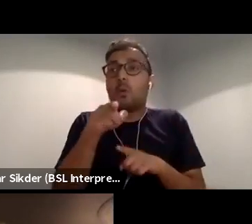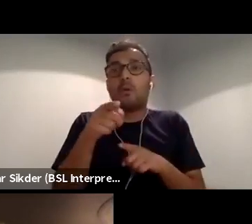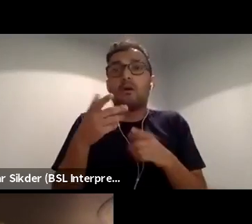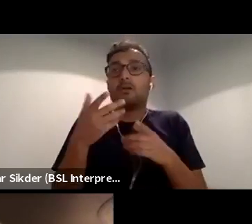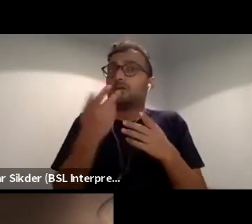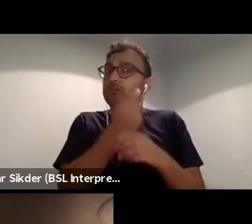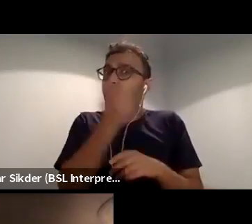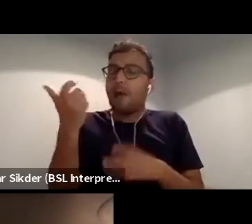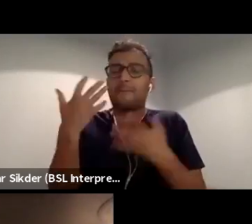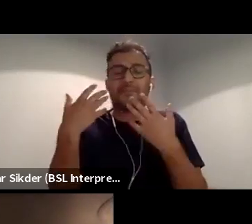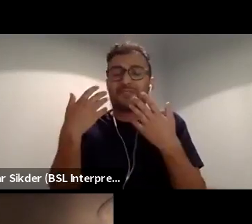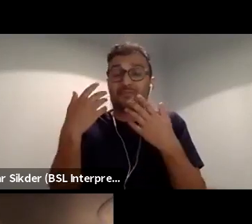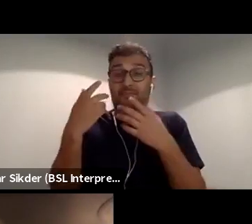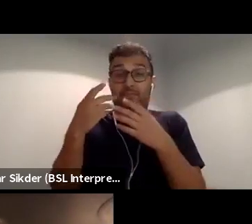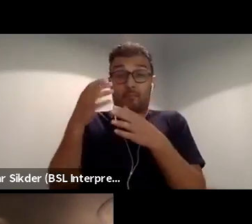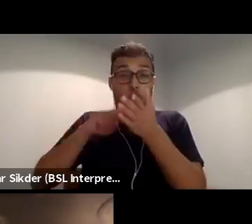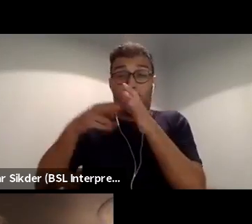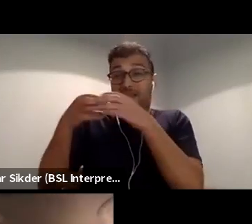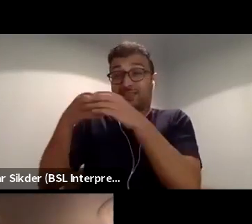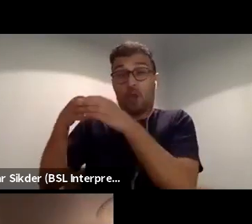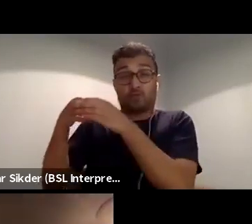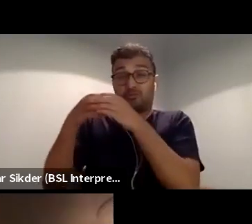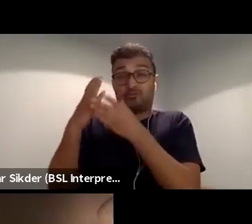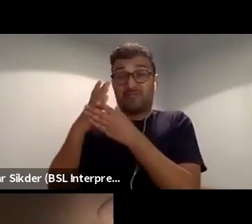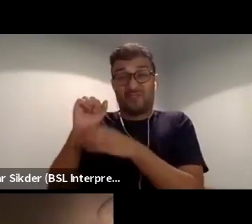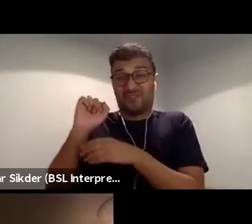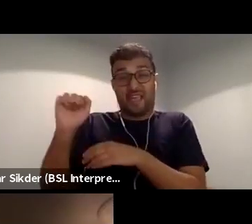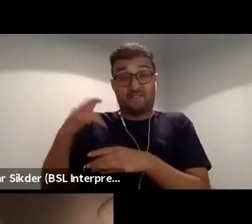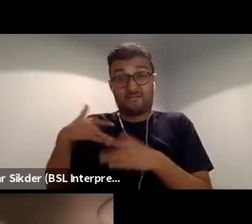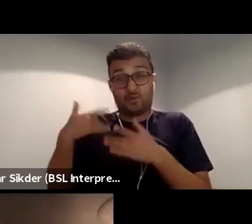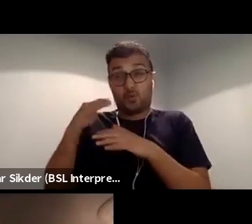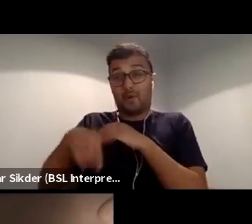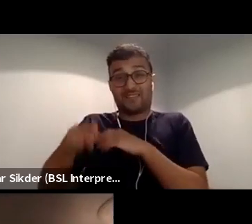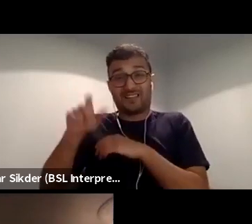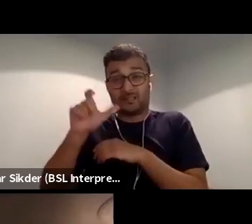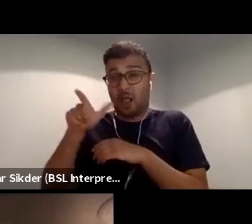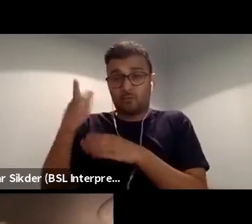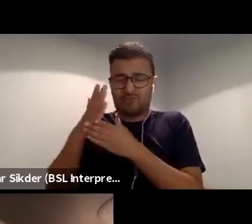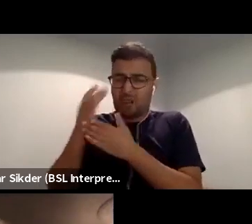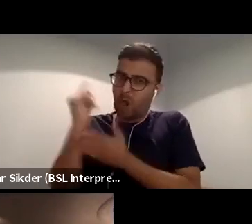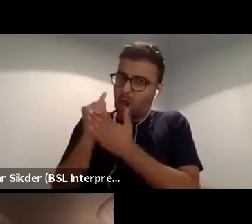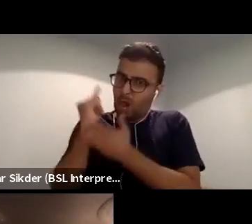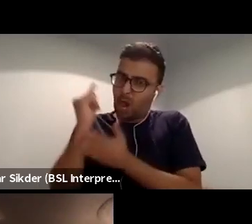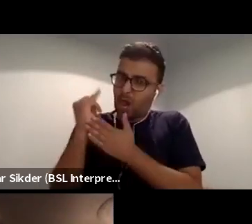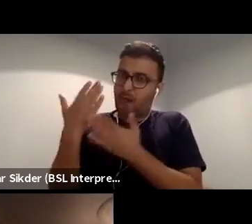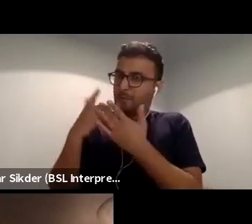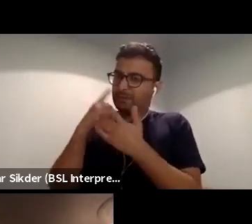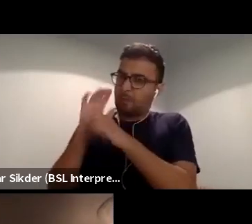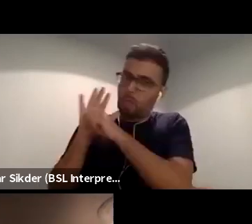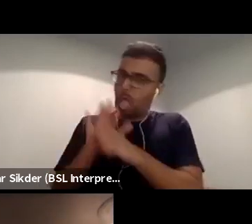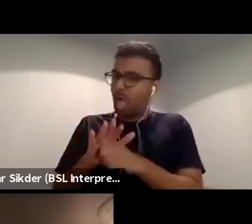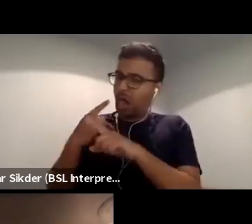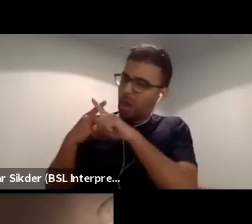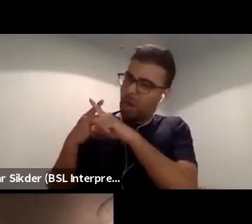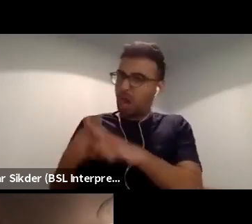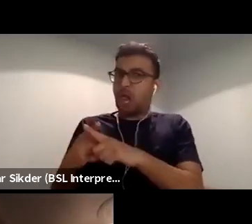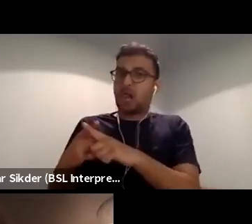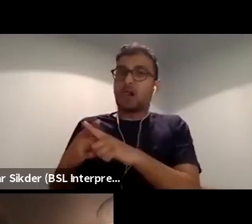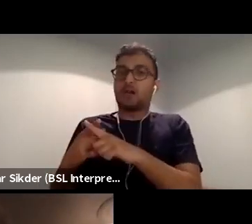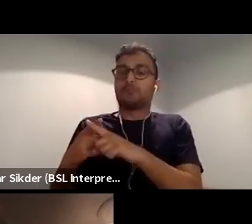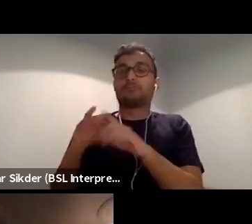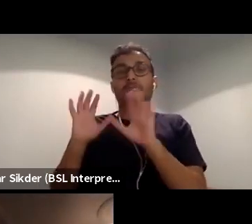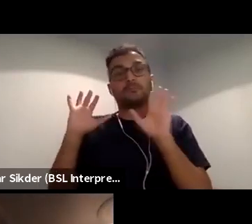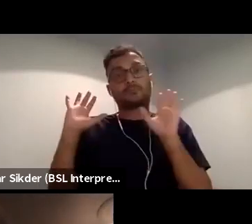on Muslims and Islam. And it's not just your standard opposite. I mean, I understand people have a right to oppose